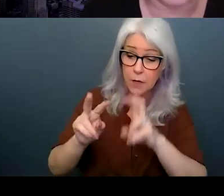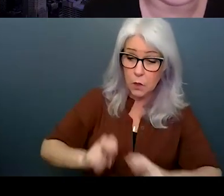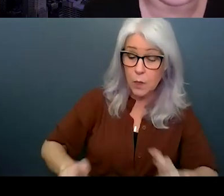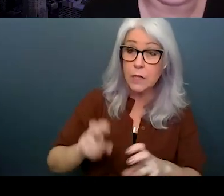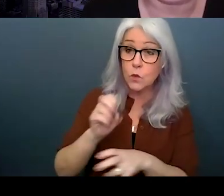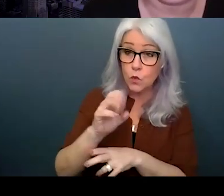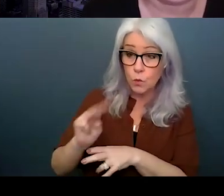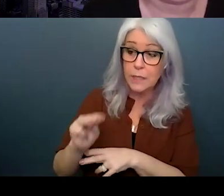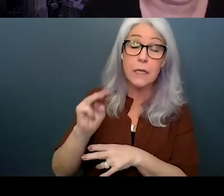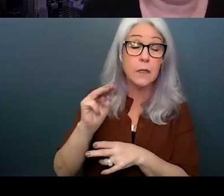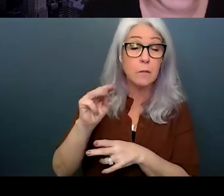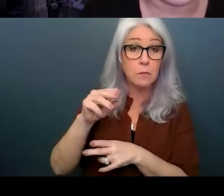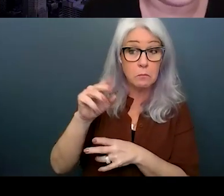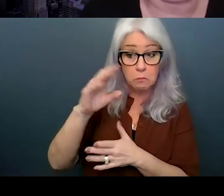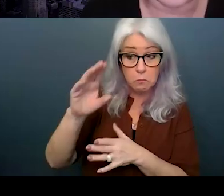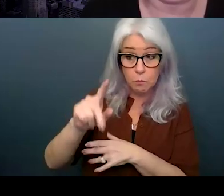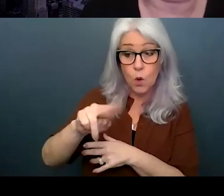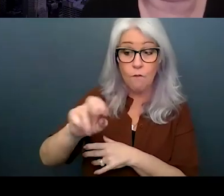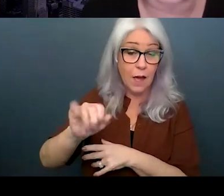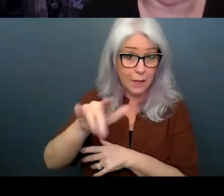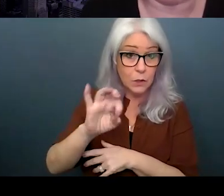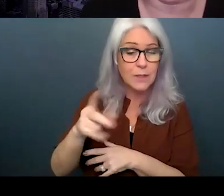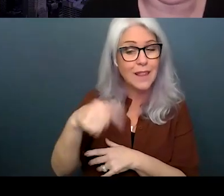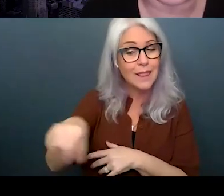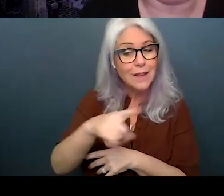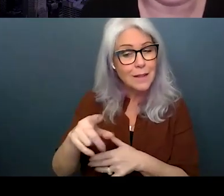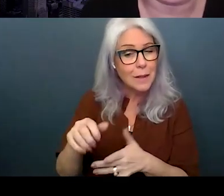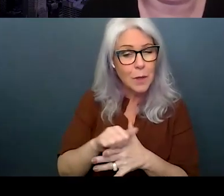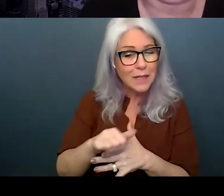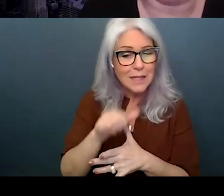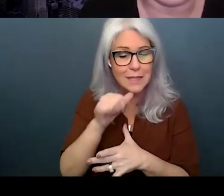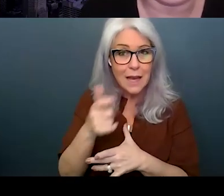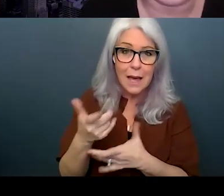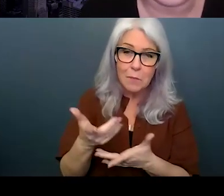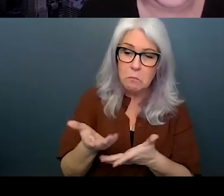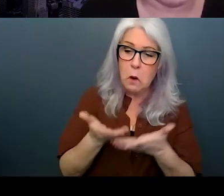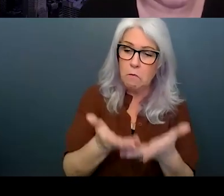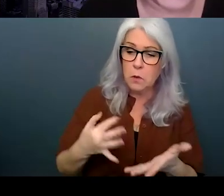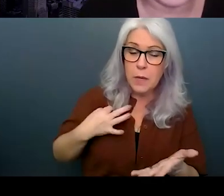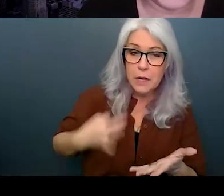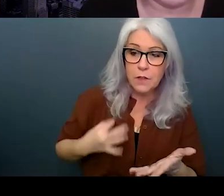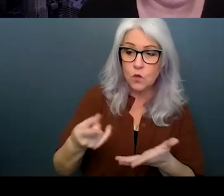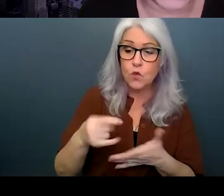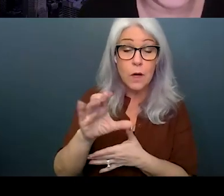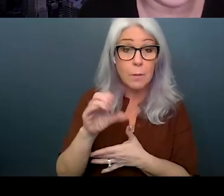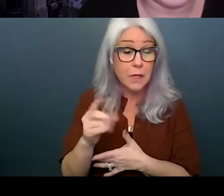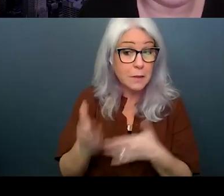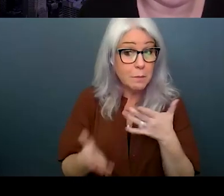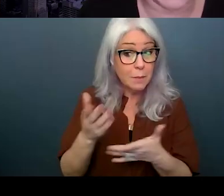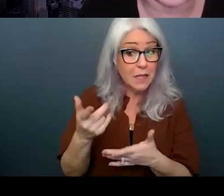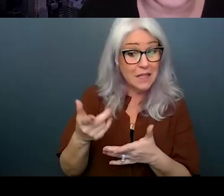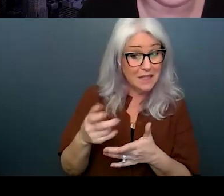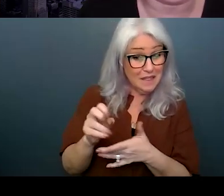of job applicants, this practice likely does not offer any benefits to companies and might even